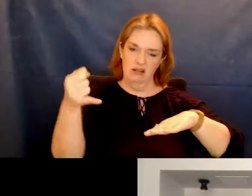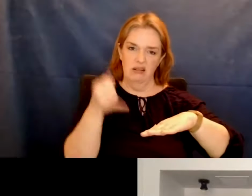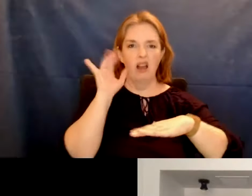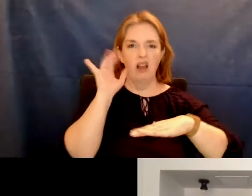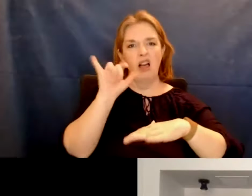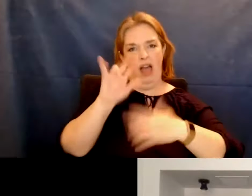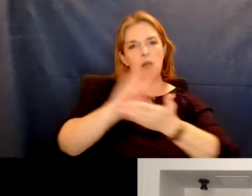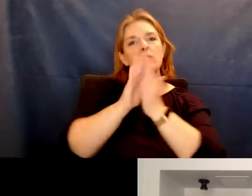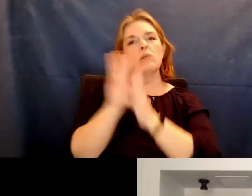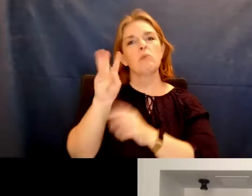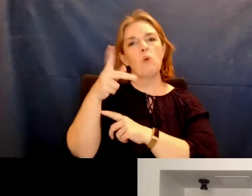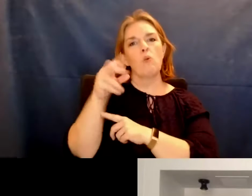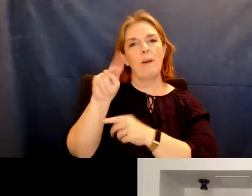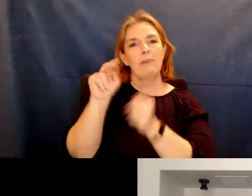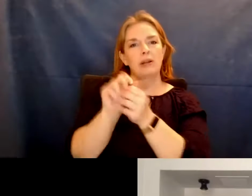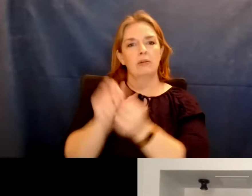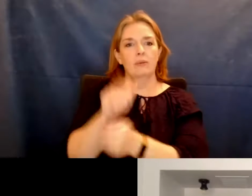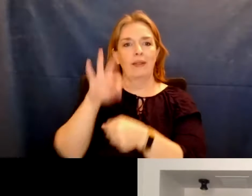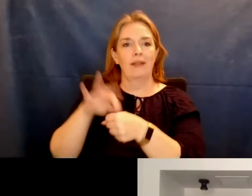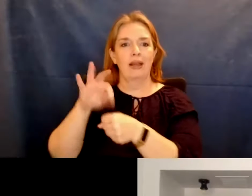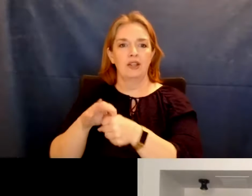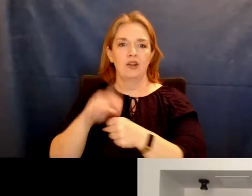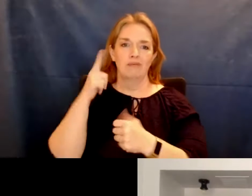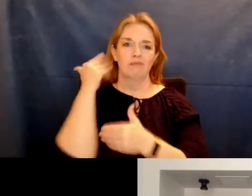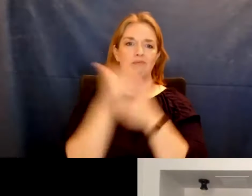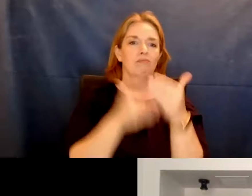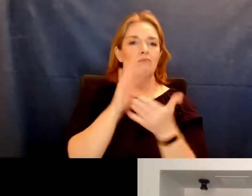beckons. Coming sand, set this record.